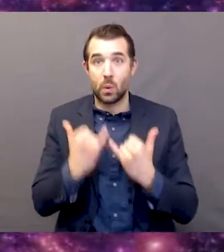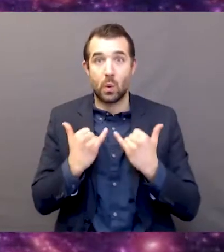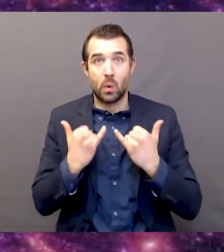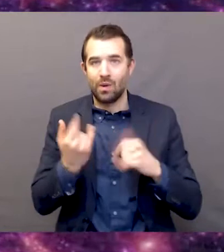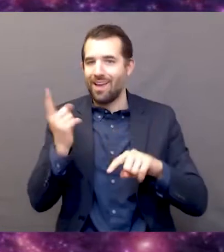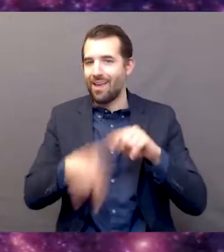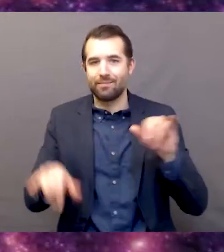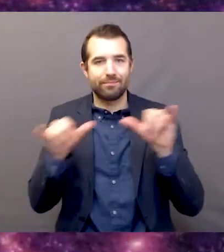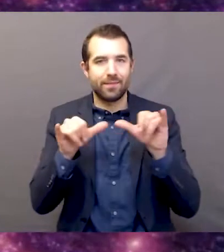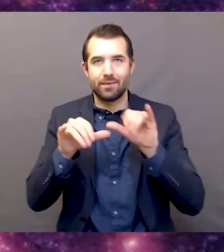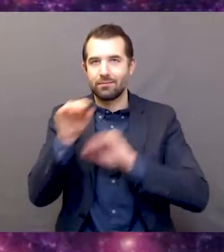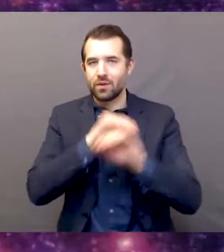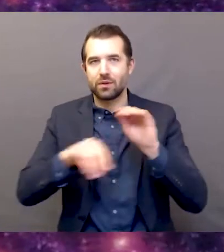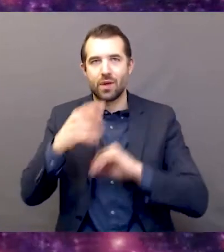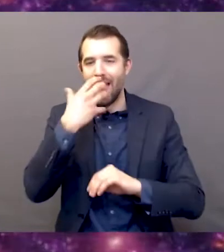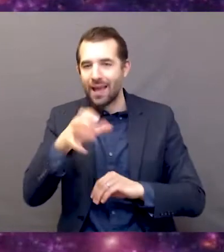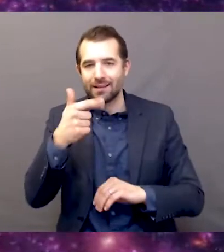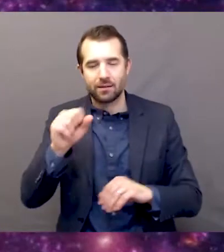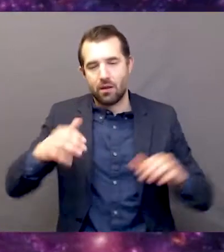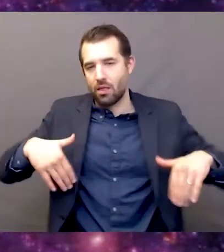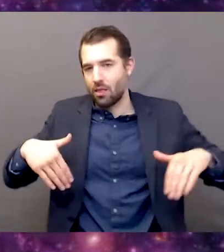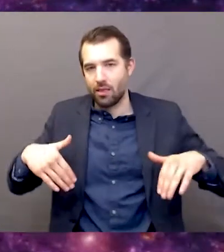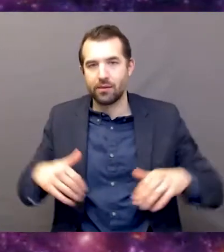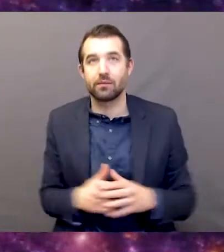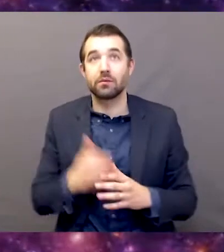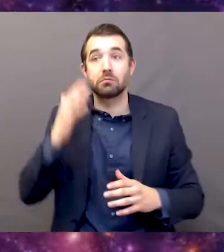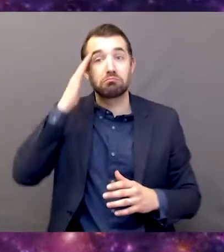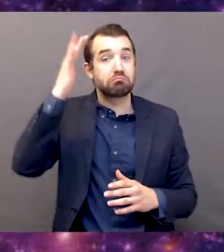motions in the hot gas. That will be coming in future observatories.